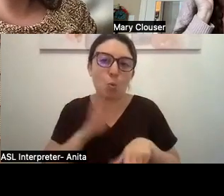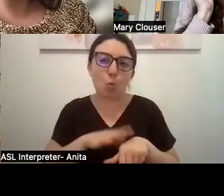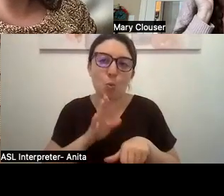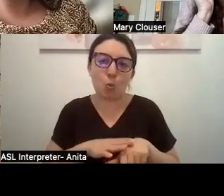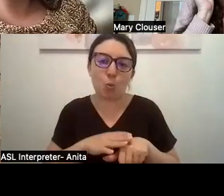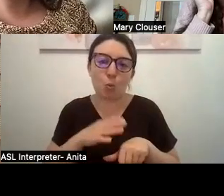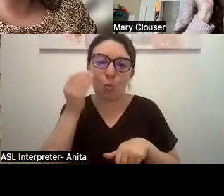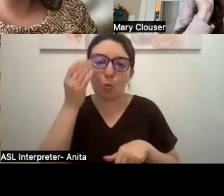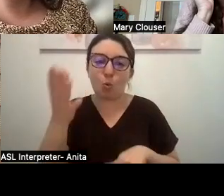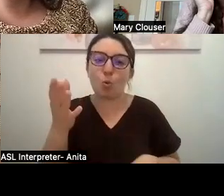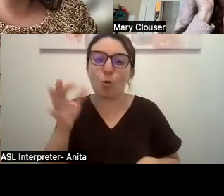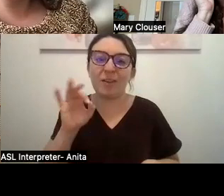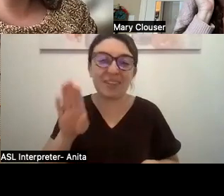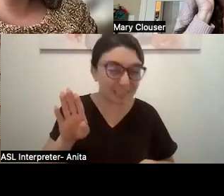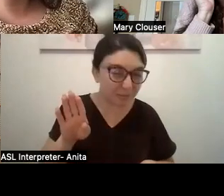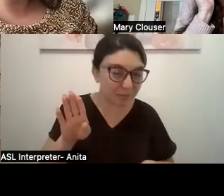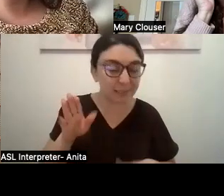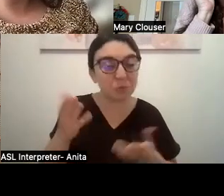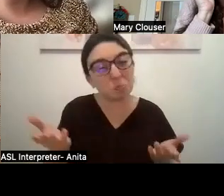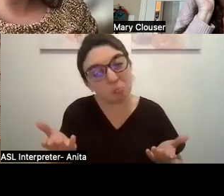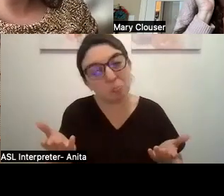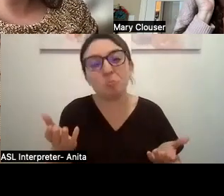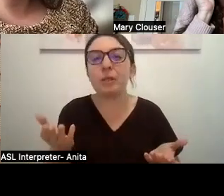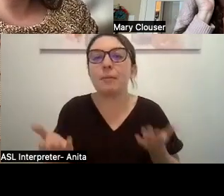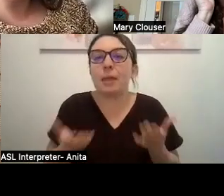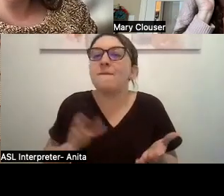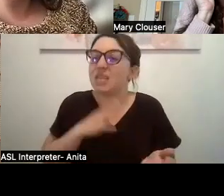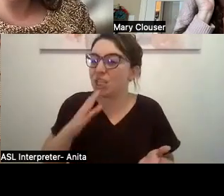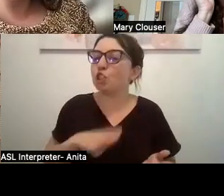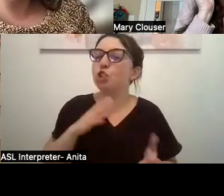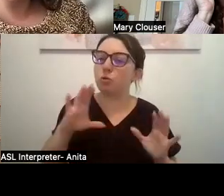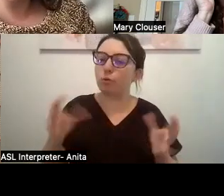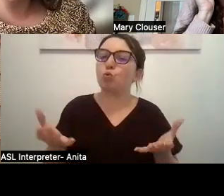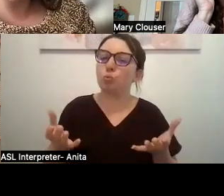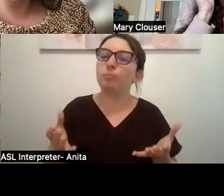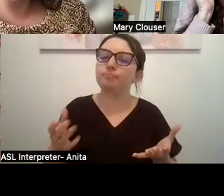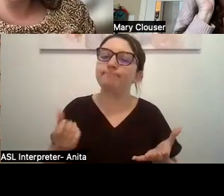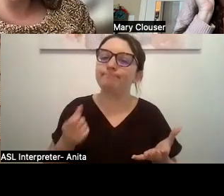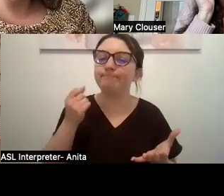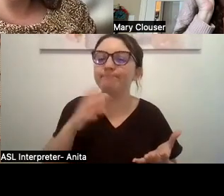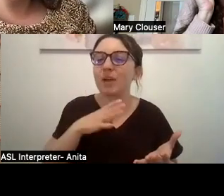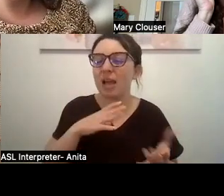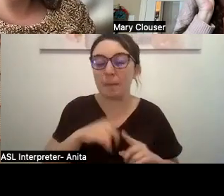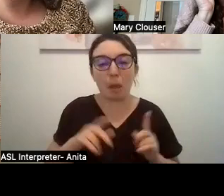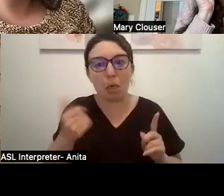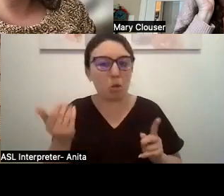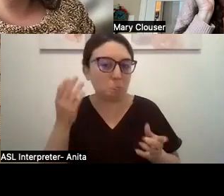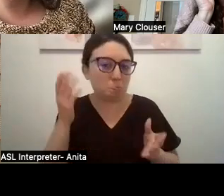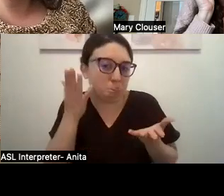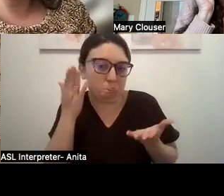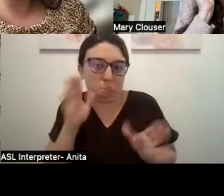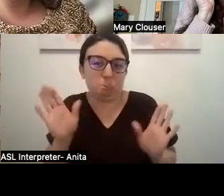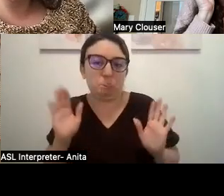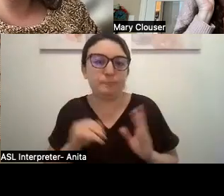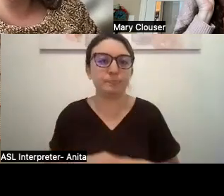that Facebook is not always the place to go unless it's our official AEA site. One thing that often happens